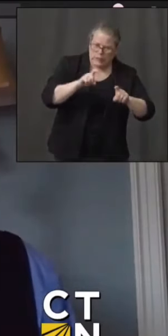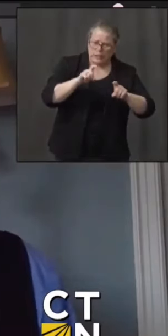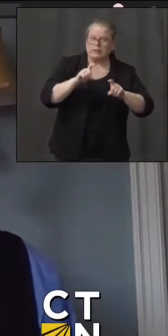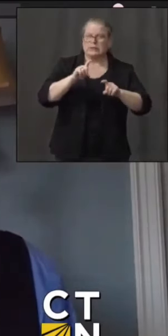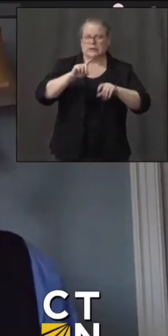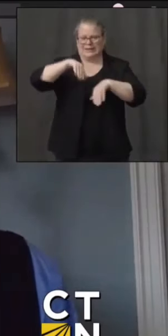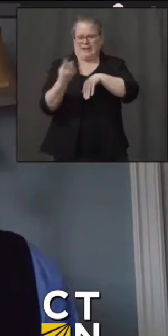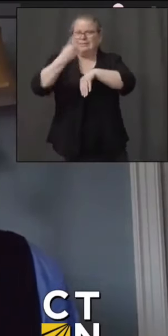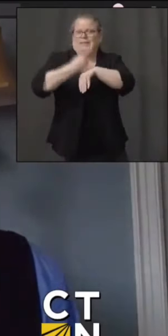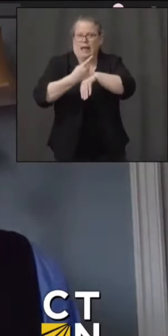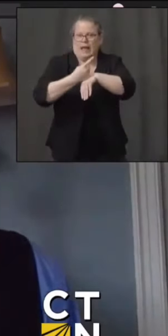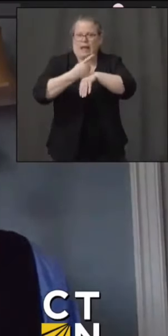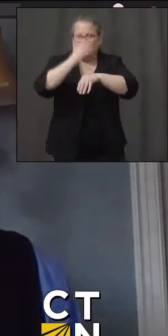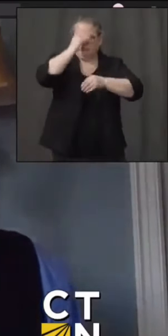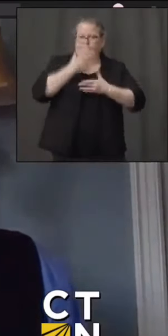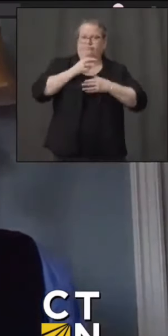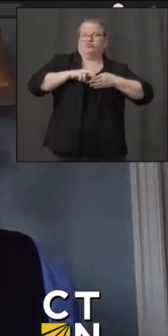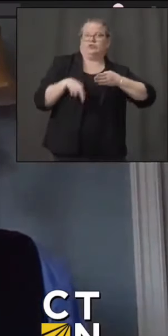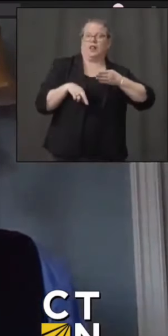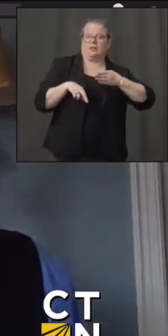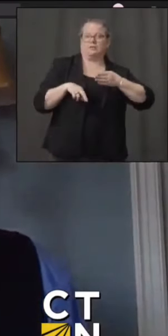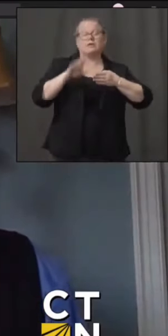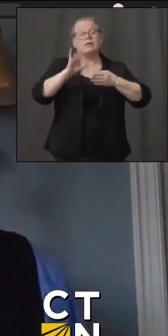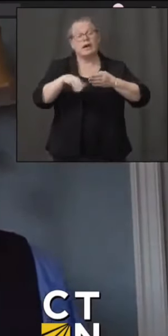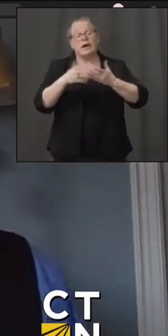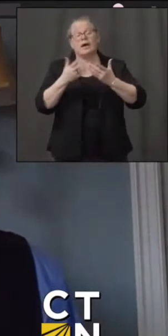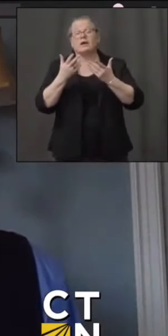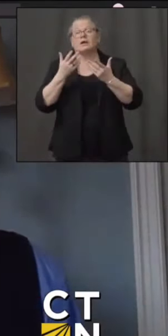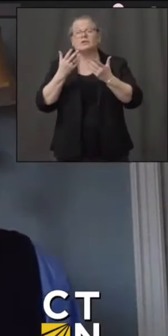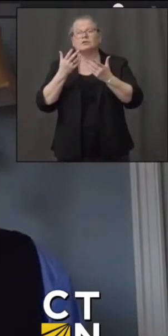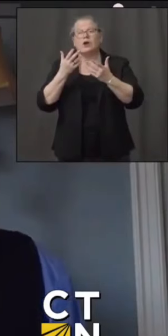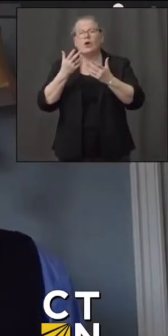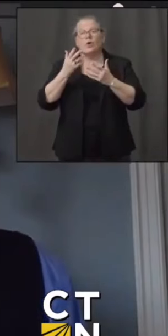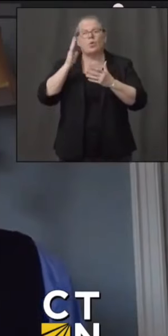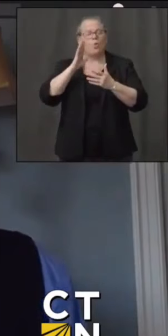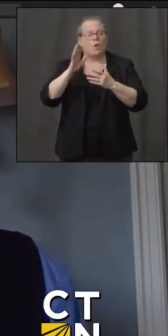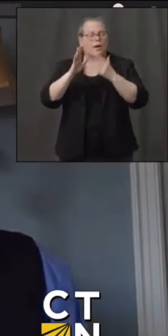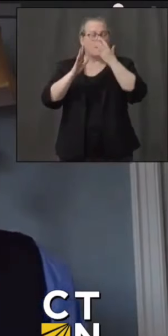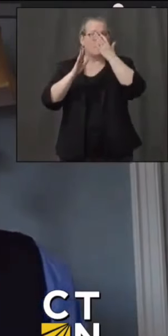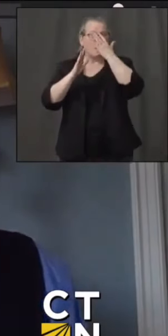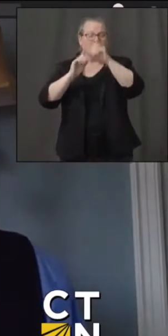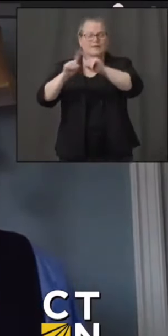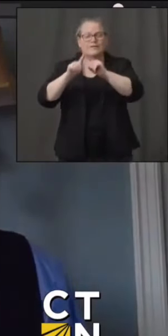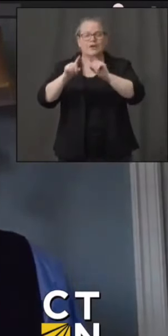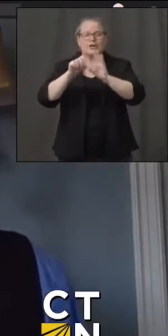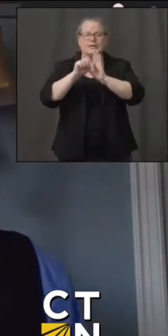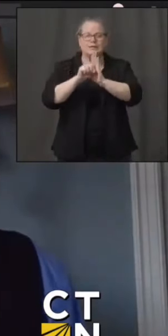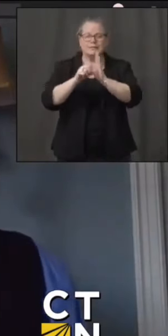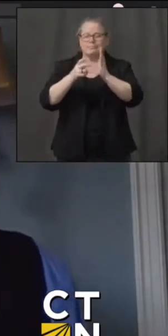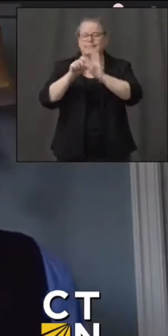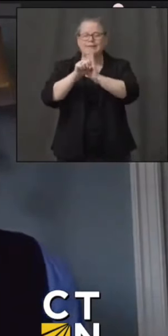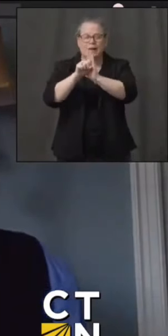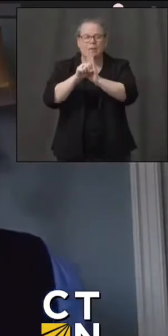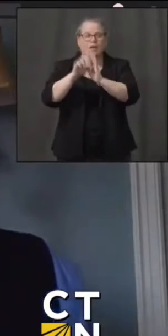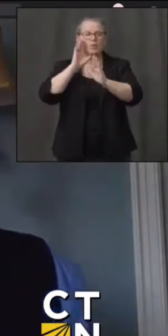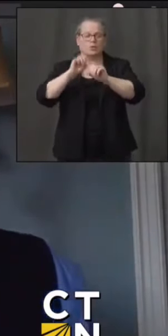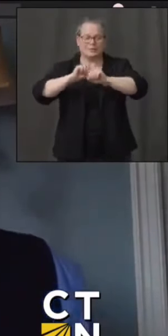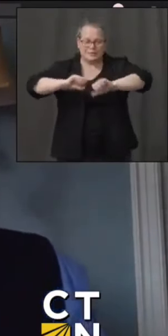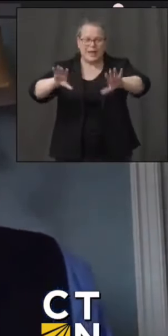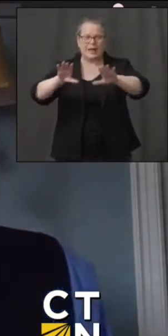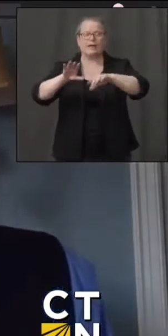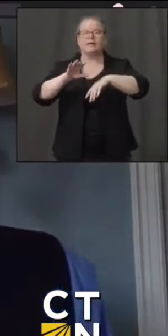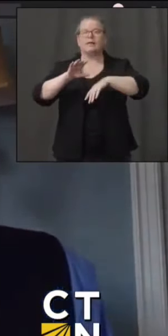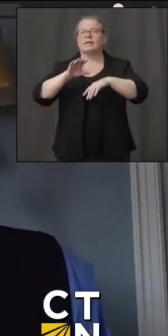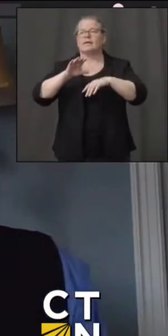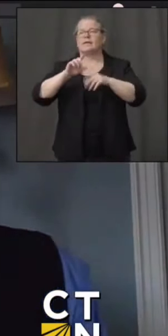try to get samples sent in. It'll involve increasing the number of testing